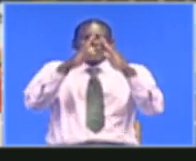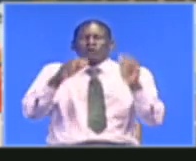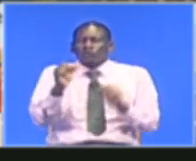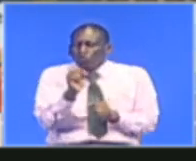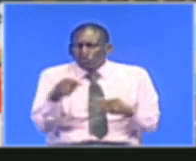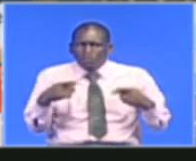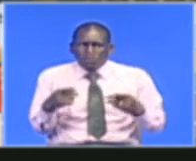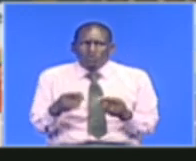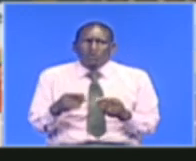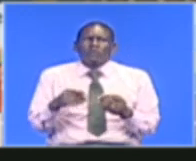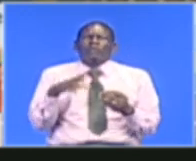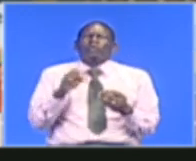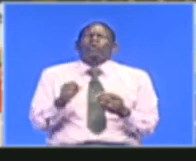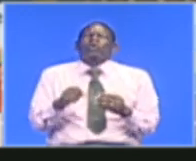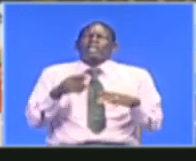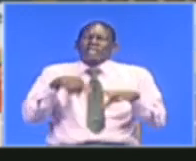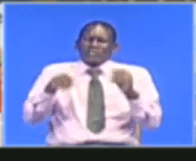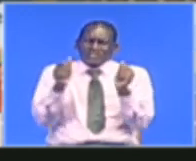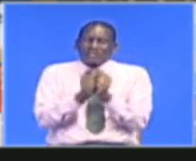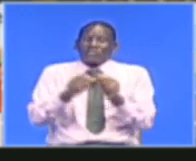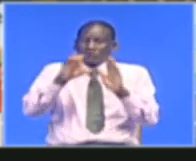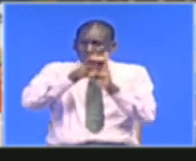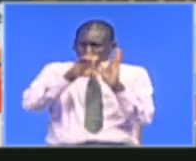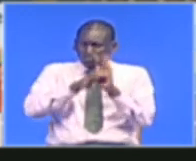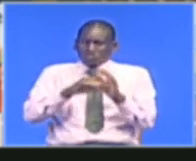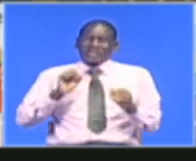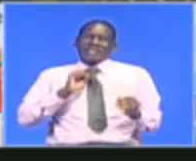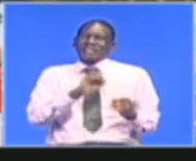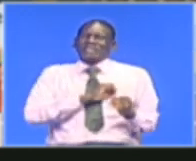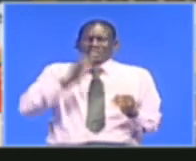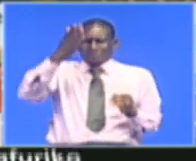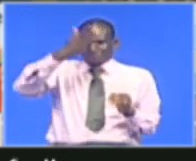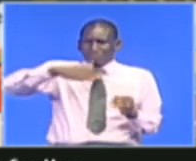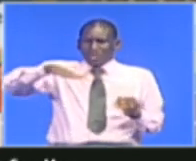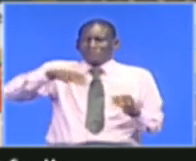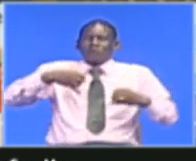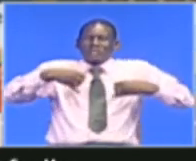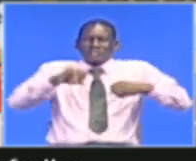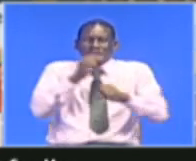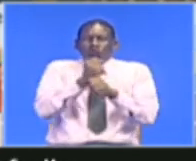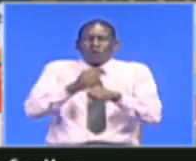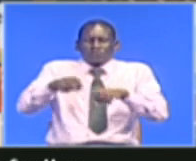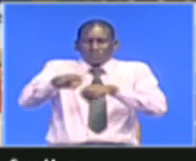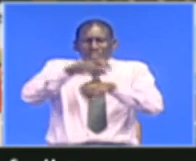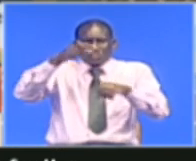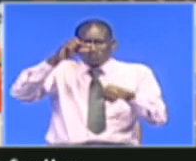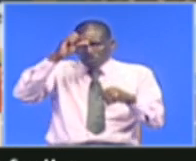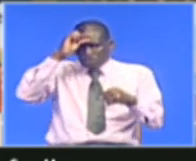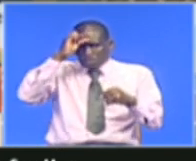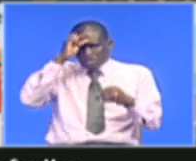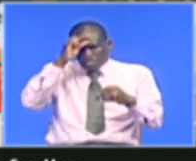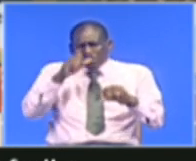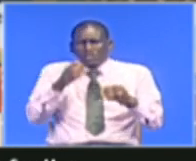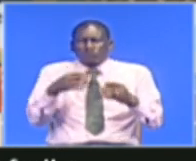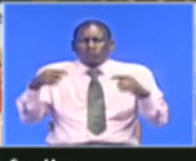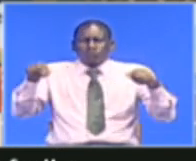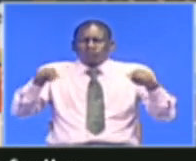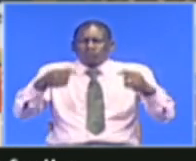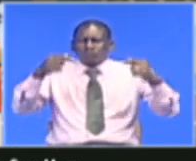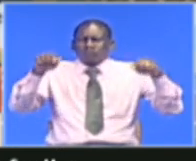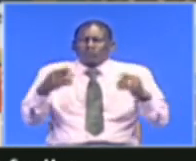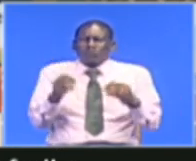2010 constitution will strive to reach out and harmoniously work with the national government. The so-called supremacy wars must be a thing